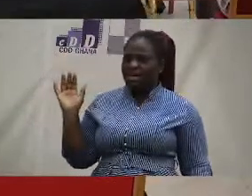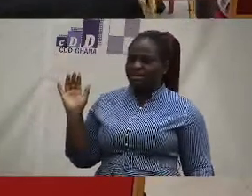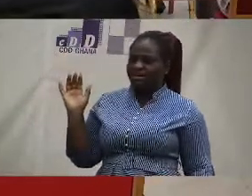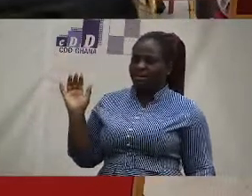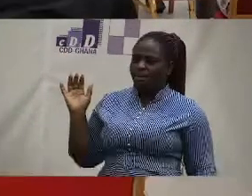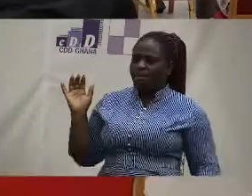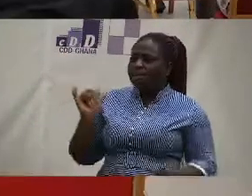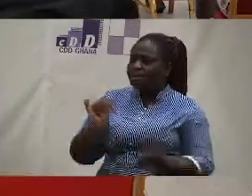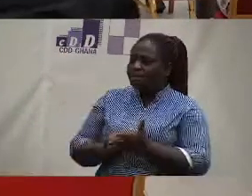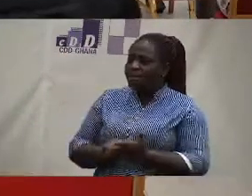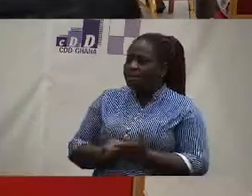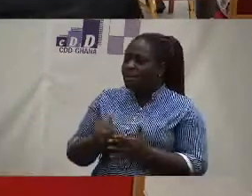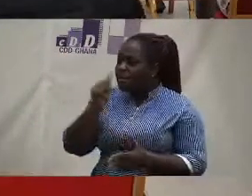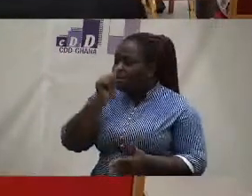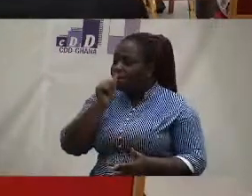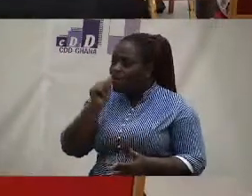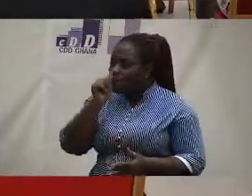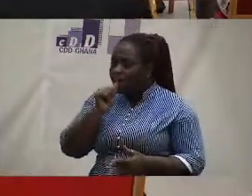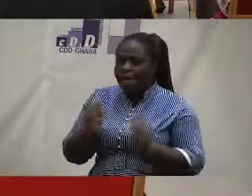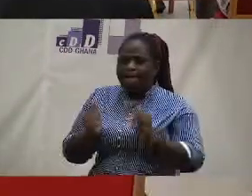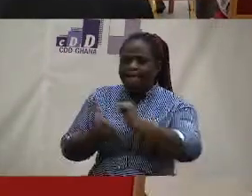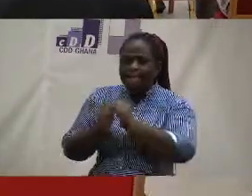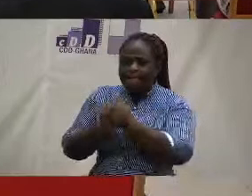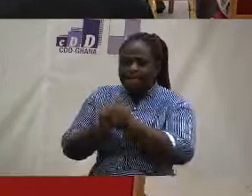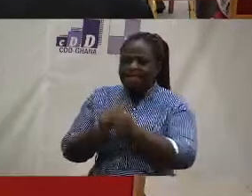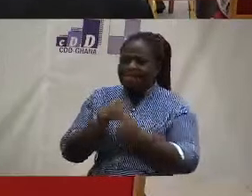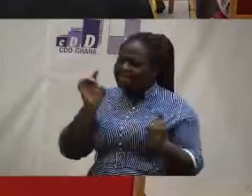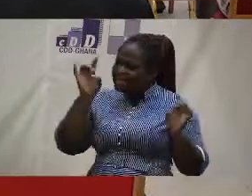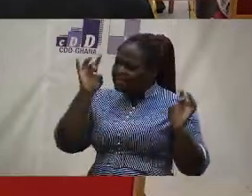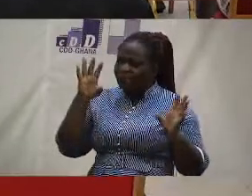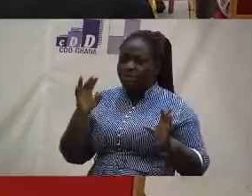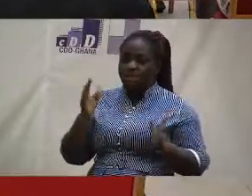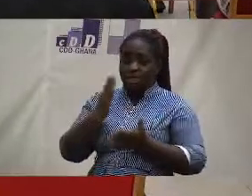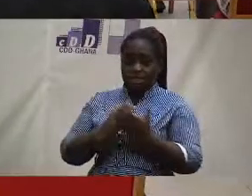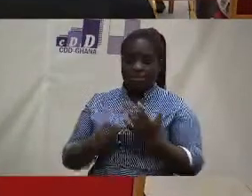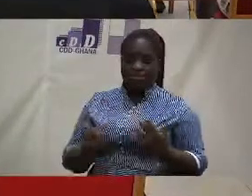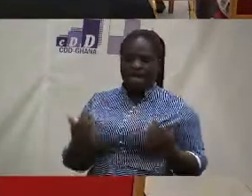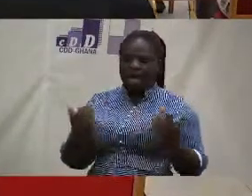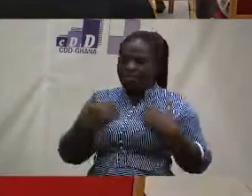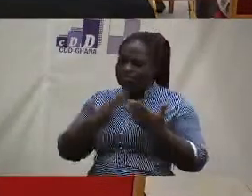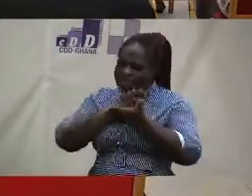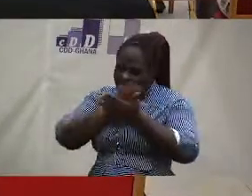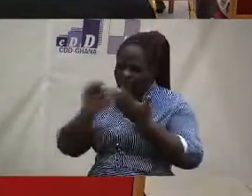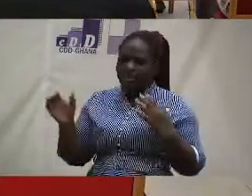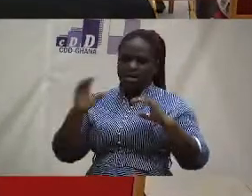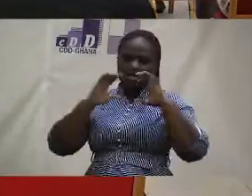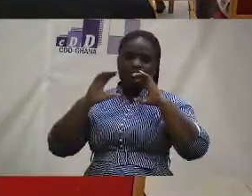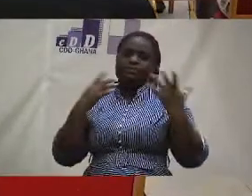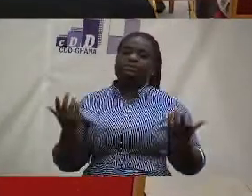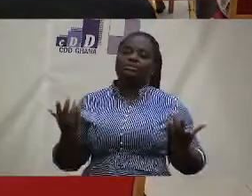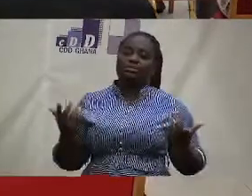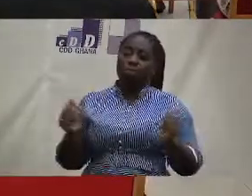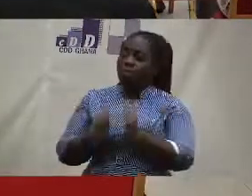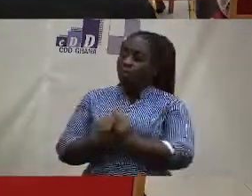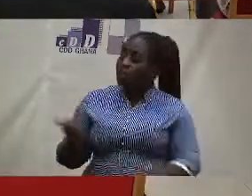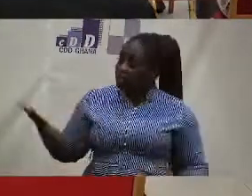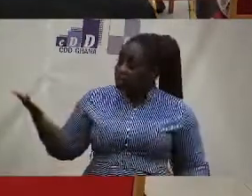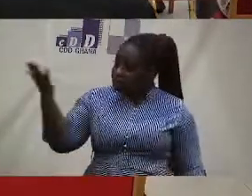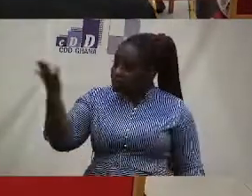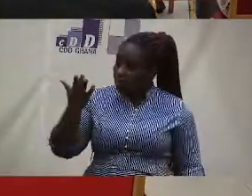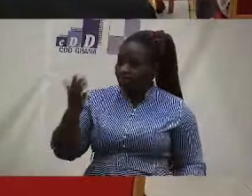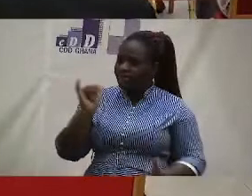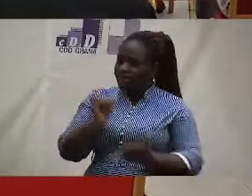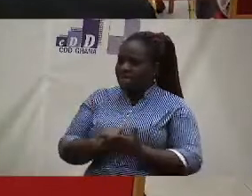on our privacy is even making it very difficult for some of us to have genuine conversations with ourselves. So this